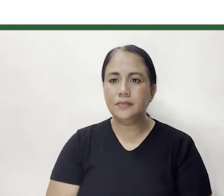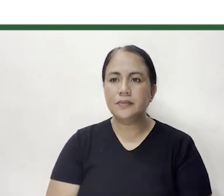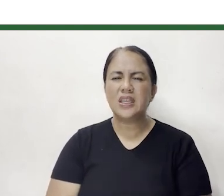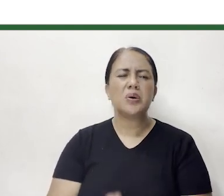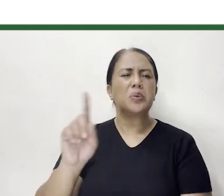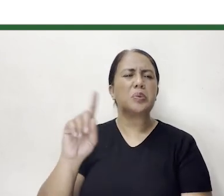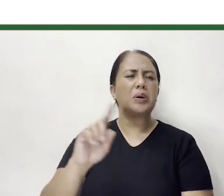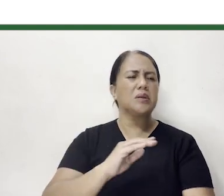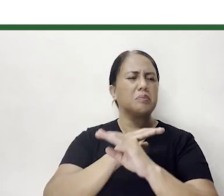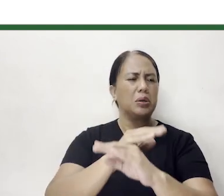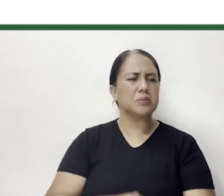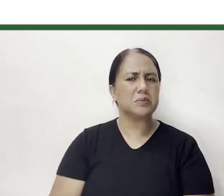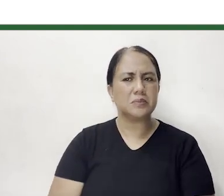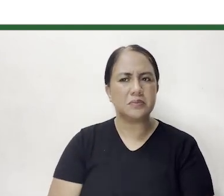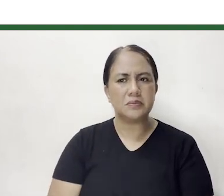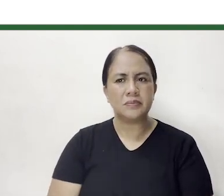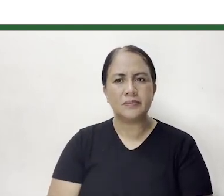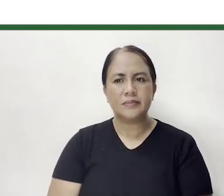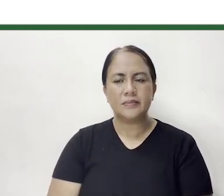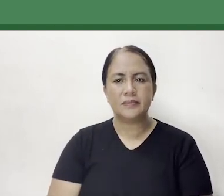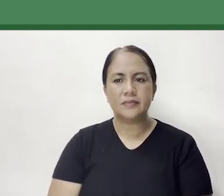Barriers. What are barriers?